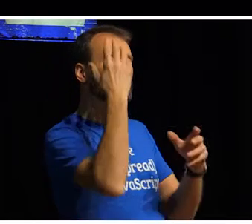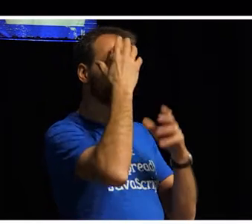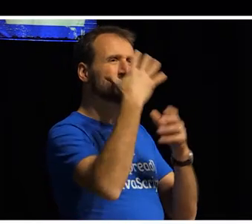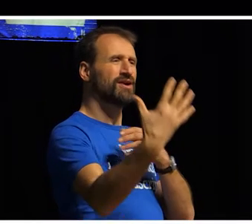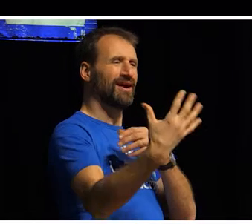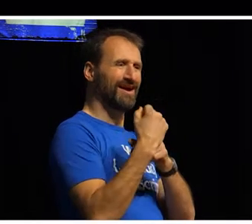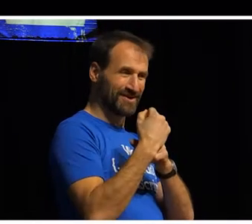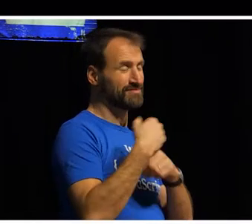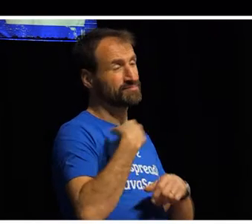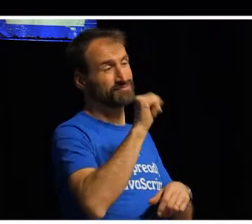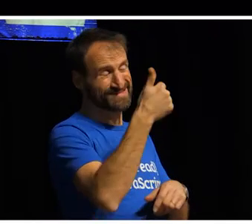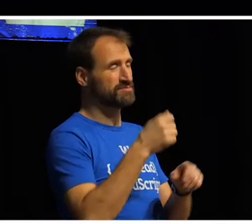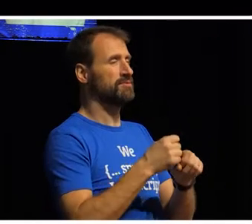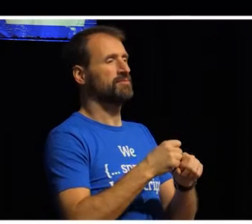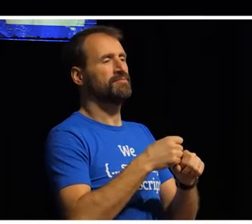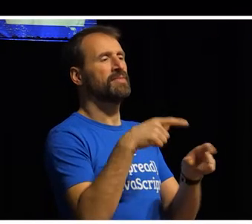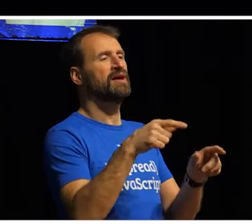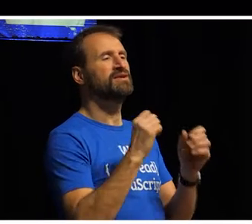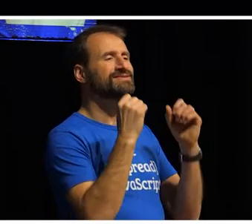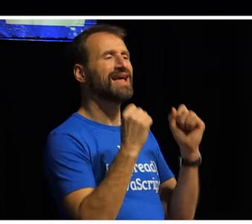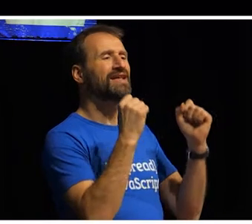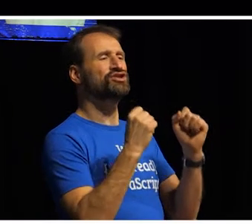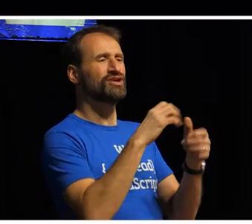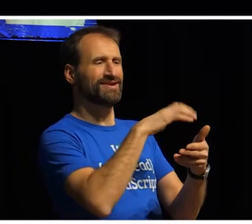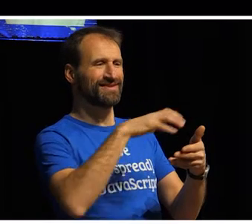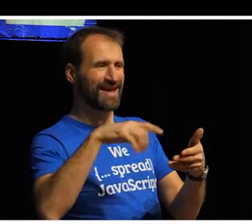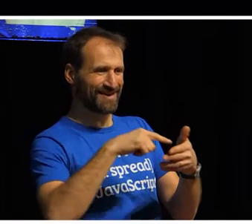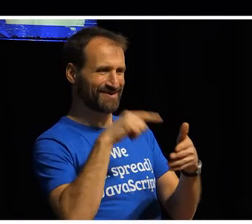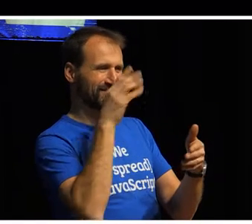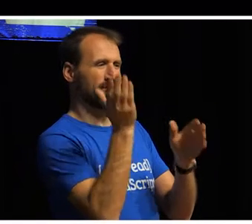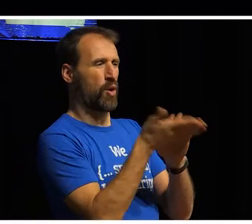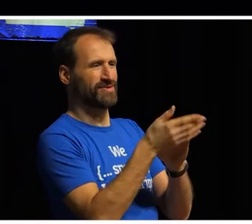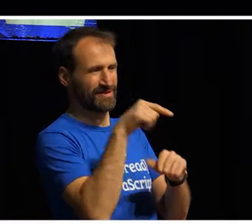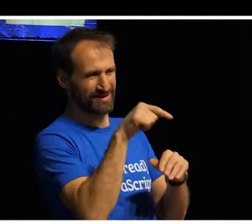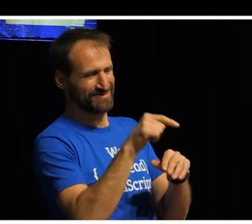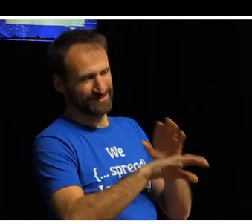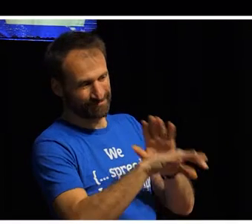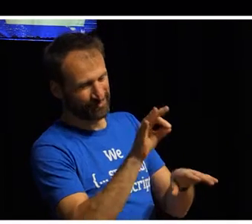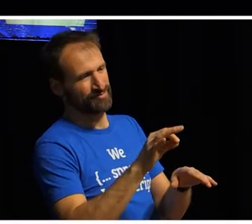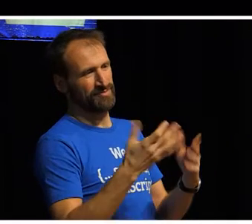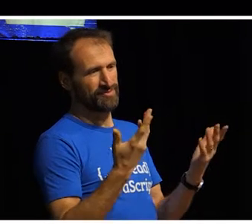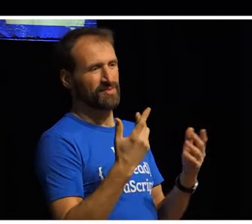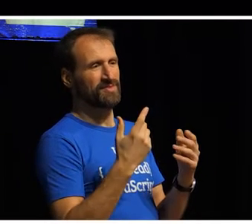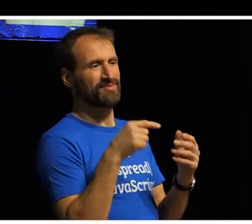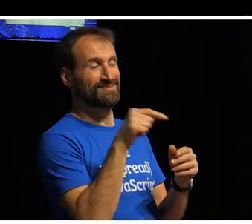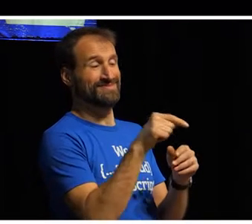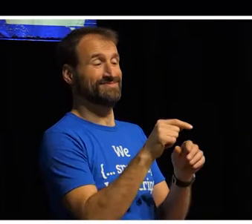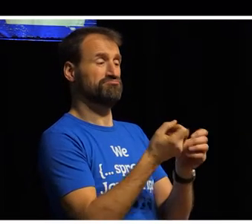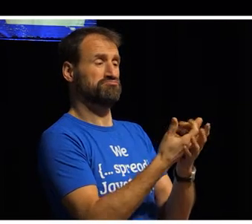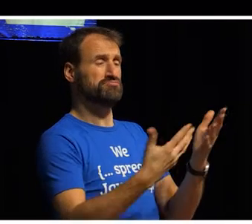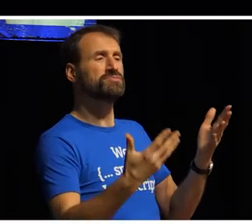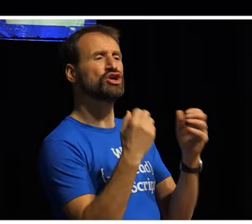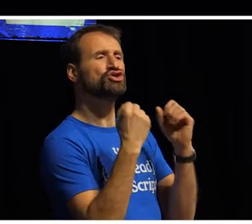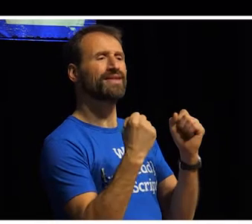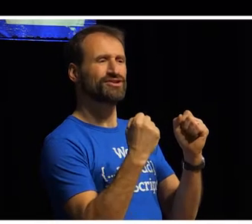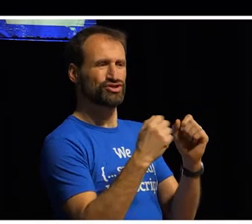the static file folder this is these are components that are supposed to serve a set of static resources but you don't want them to to